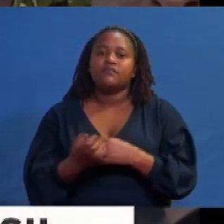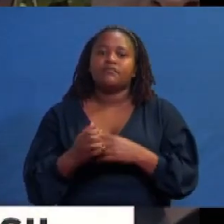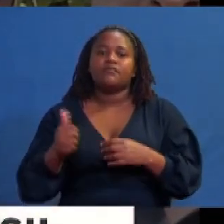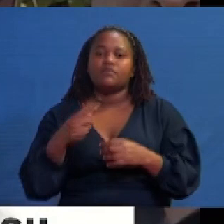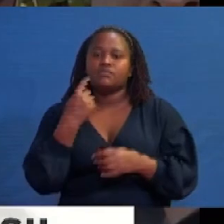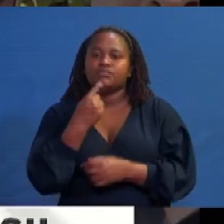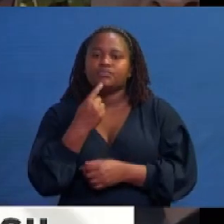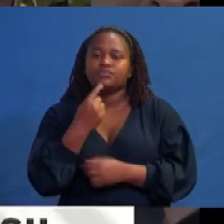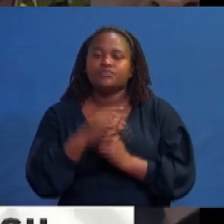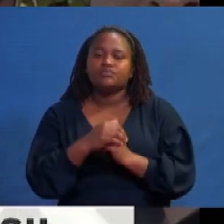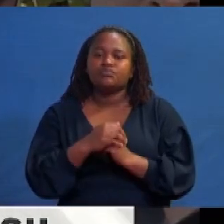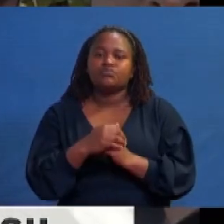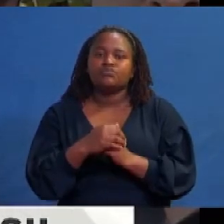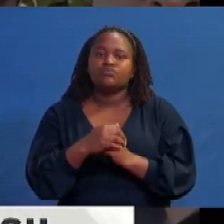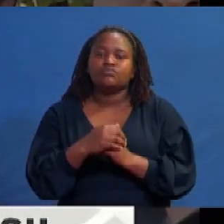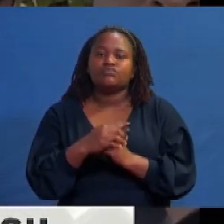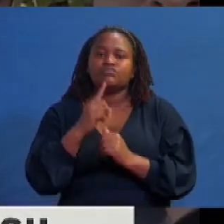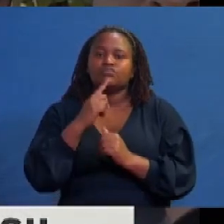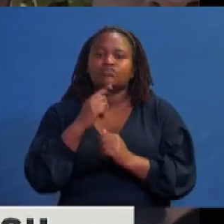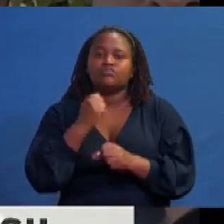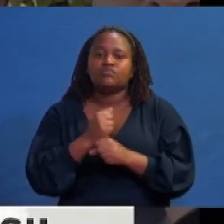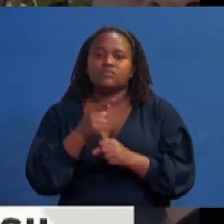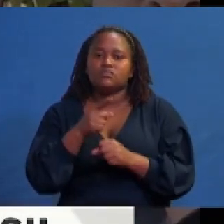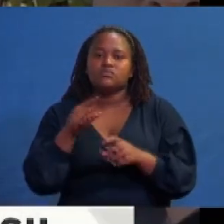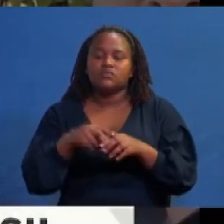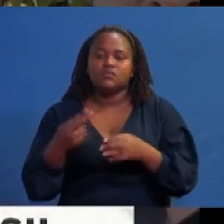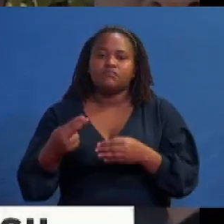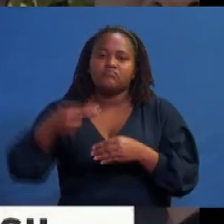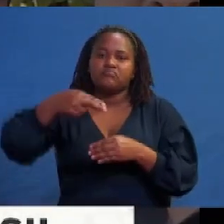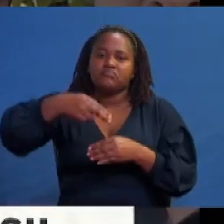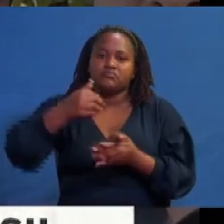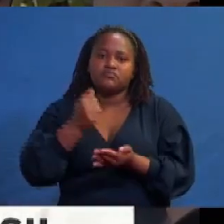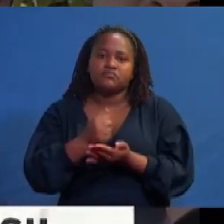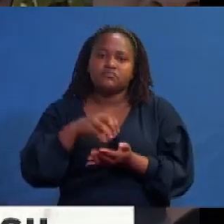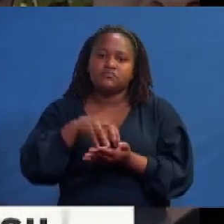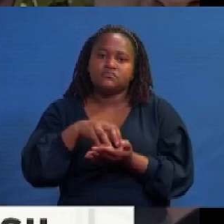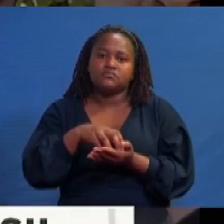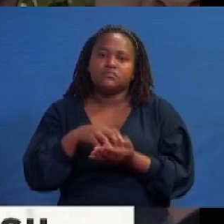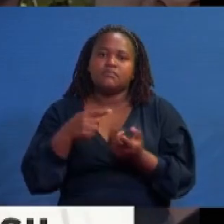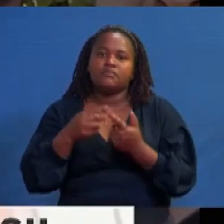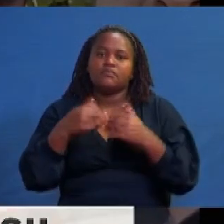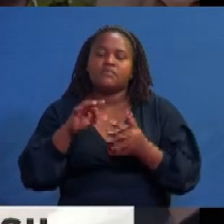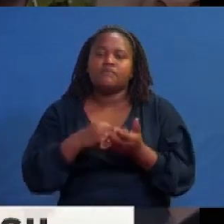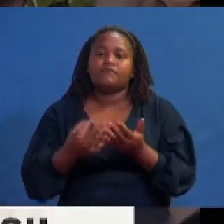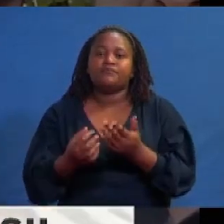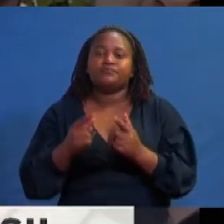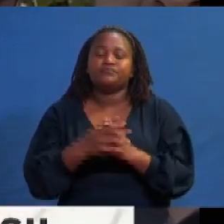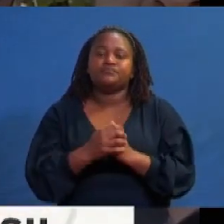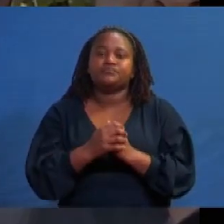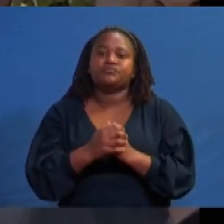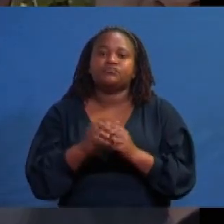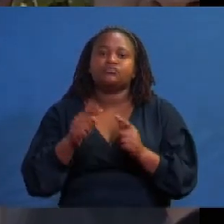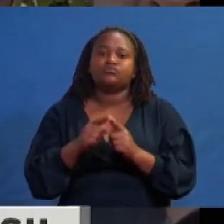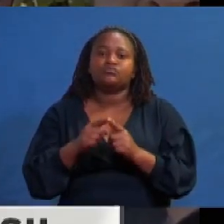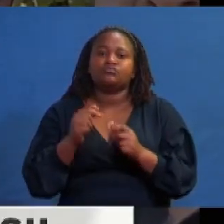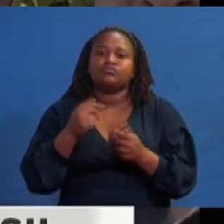others who actually undertake the treatment, like the petrol stations, but they have failed to